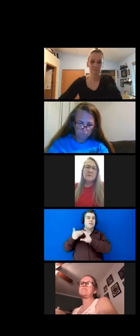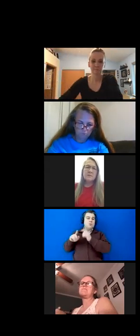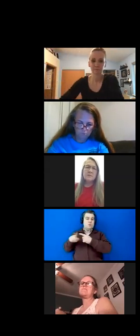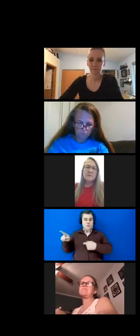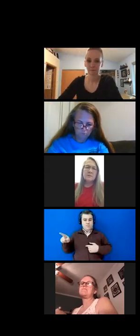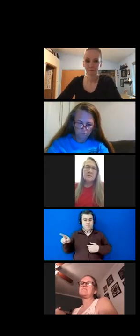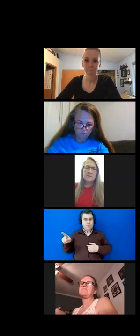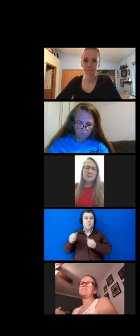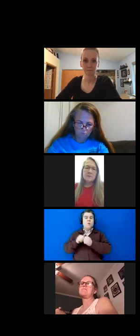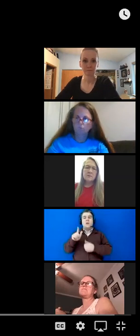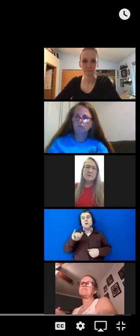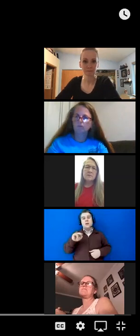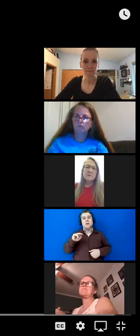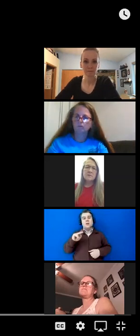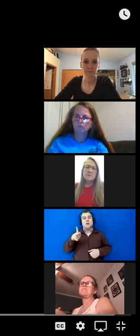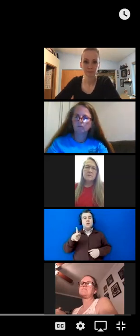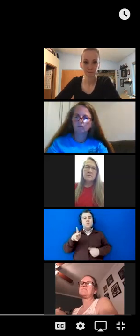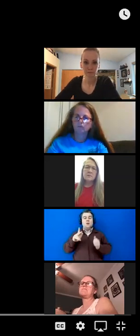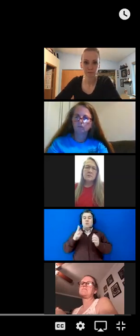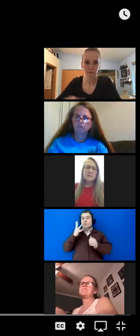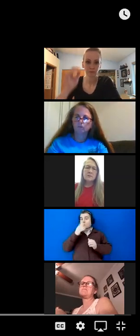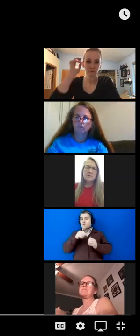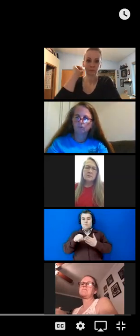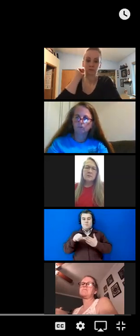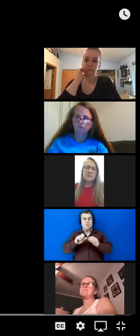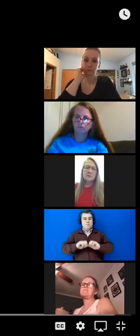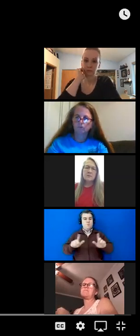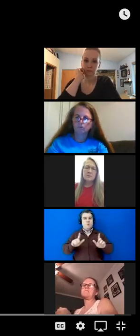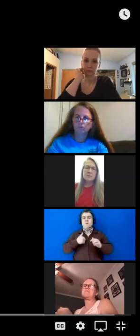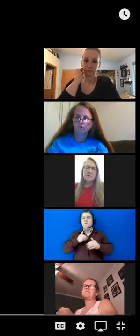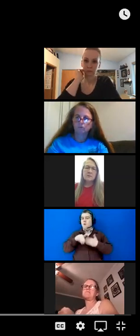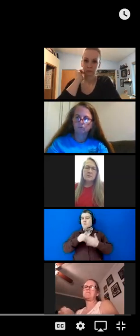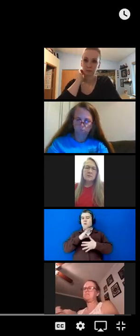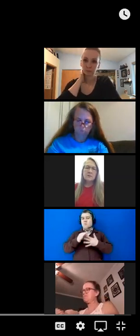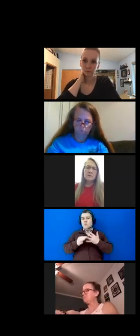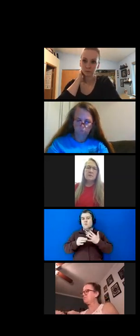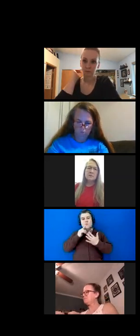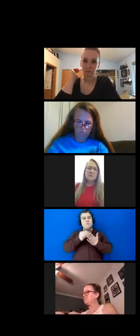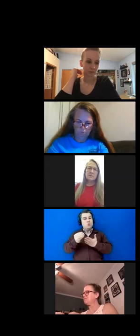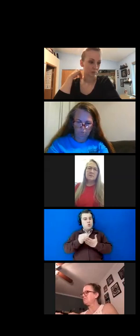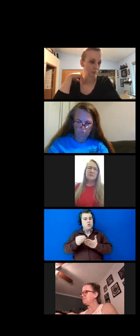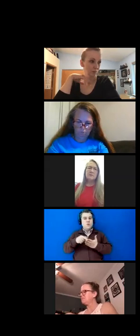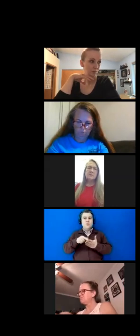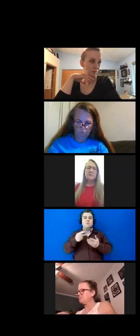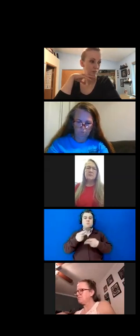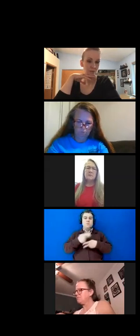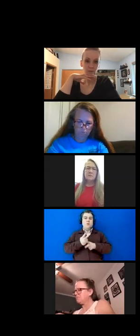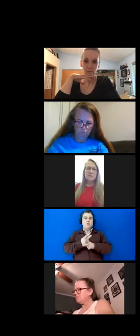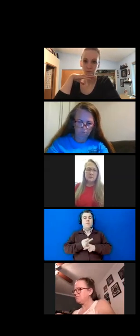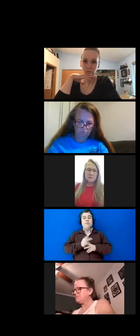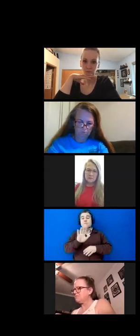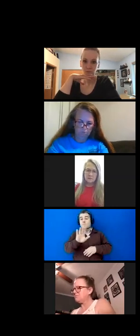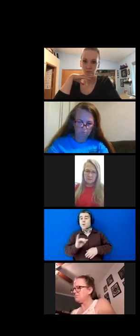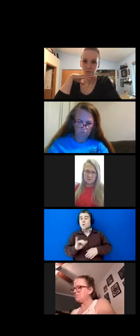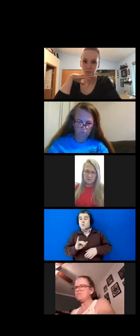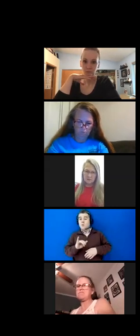with a link to a beautiful landing page with all the options they have to purchase this product, but also to